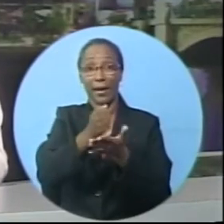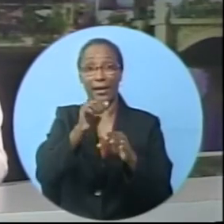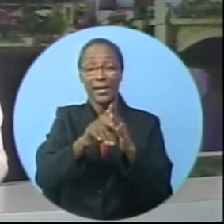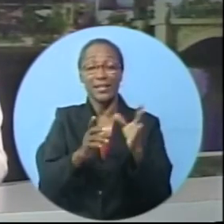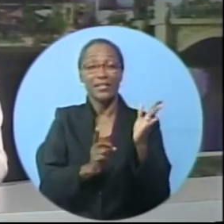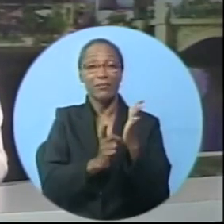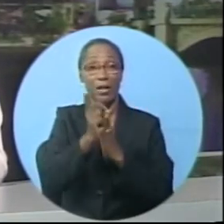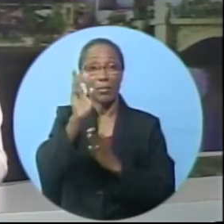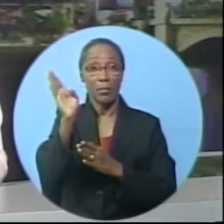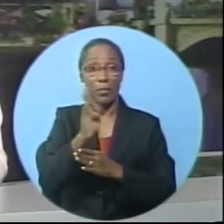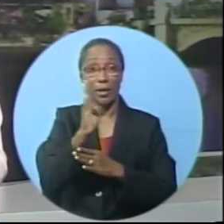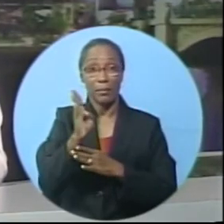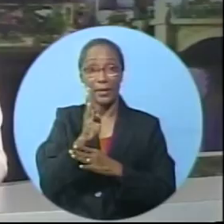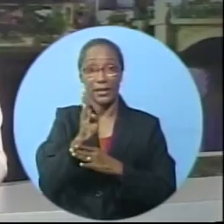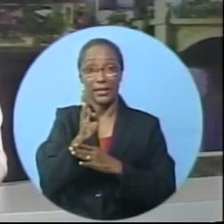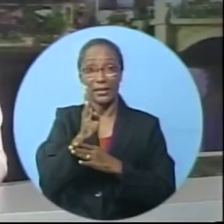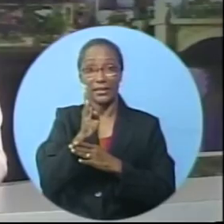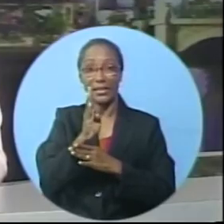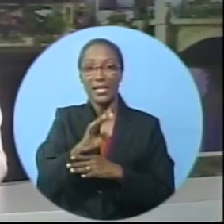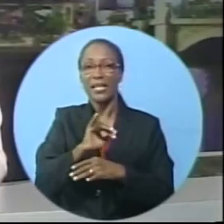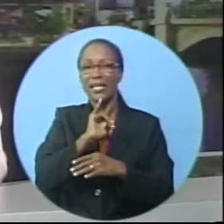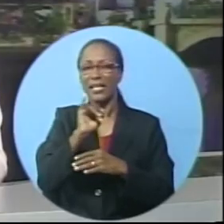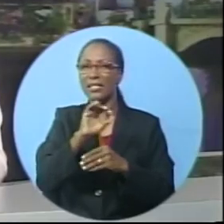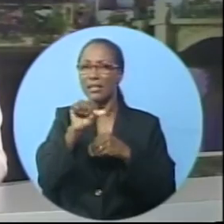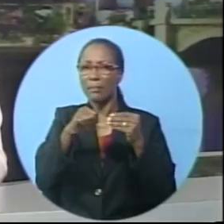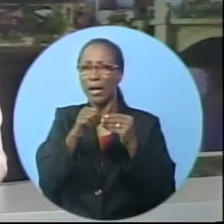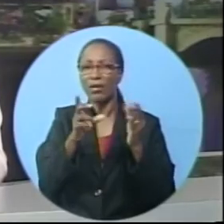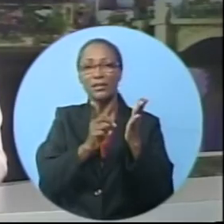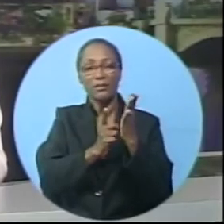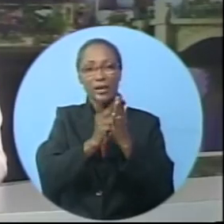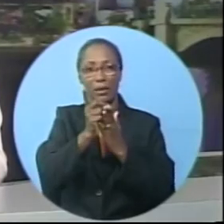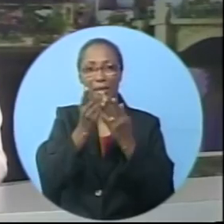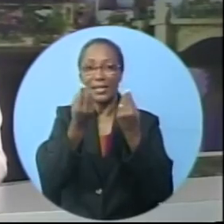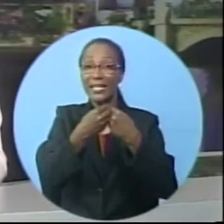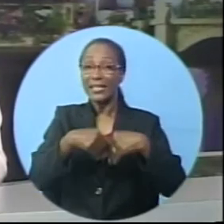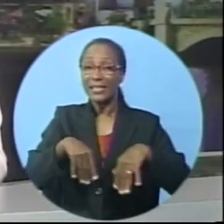says the resolution is connected with the issue of development and the lands are being vested in